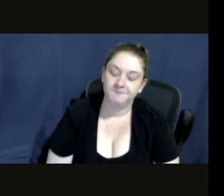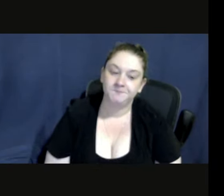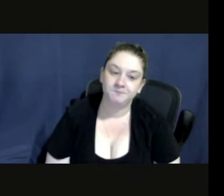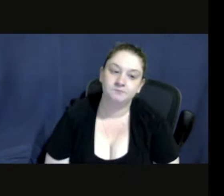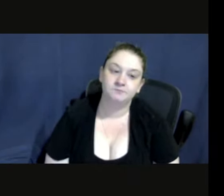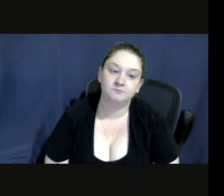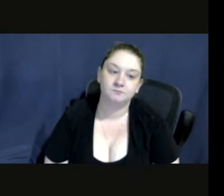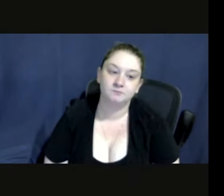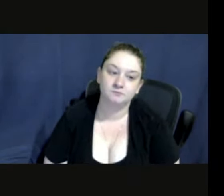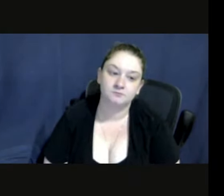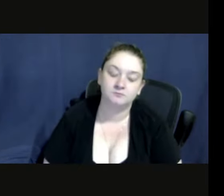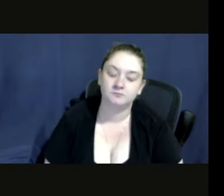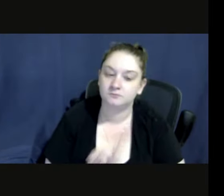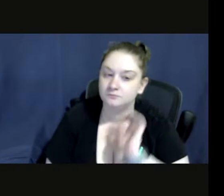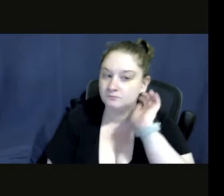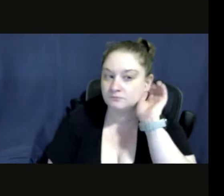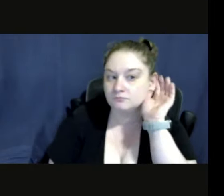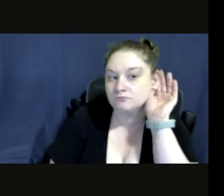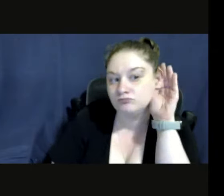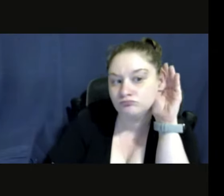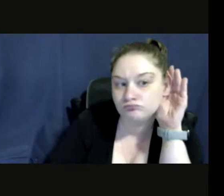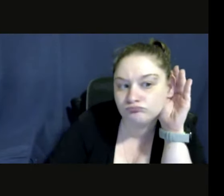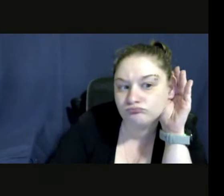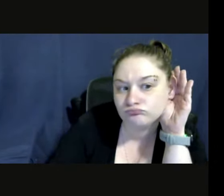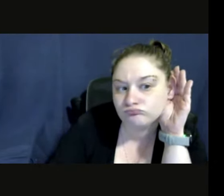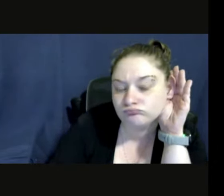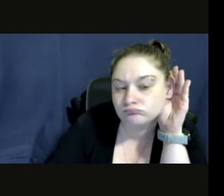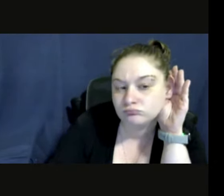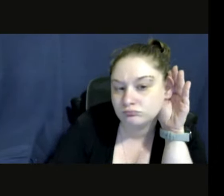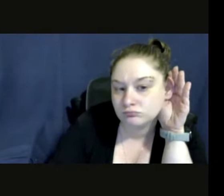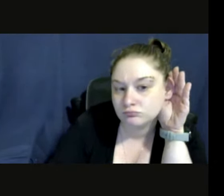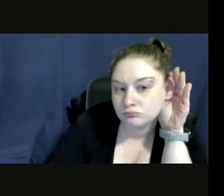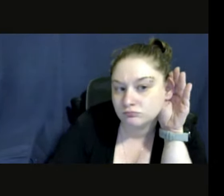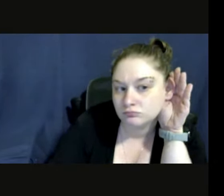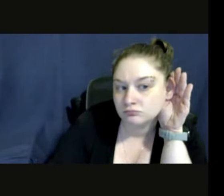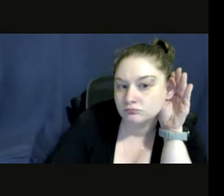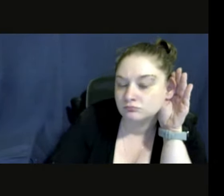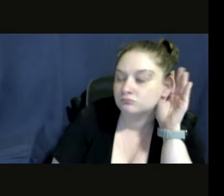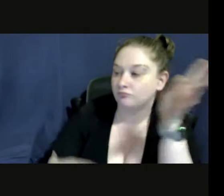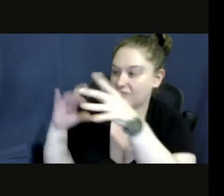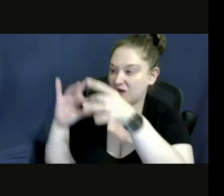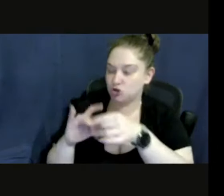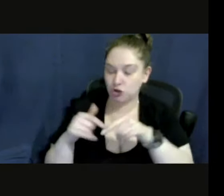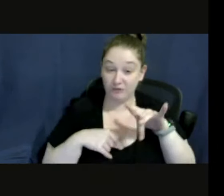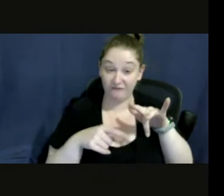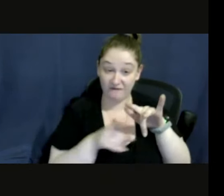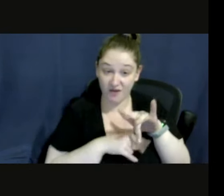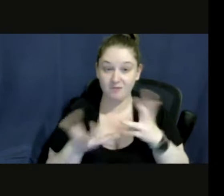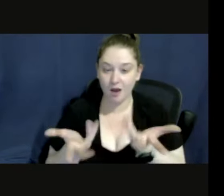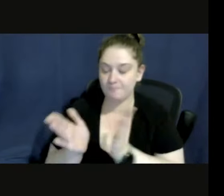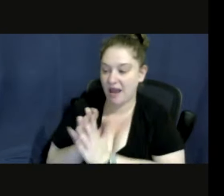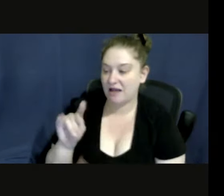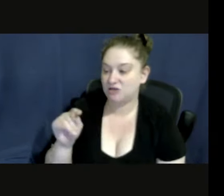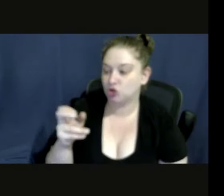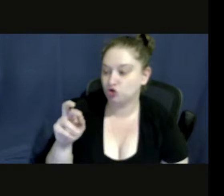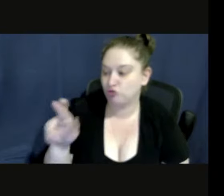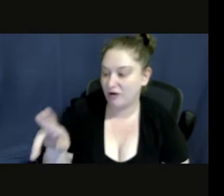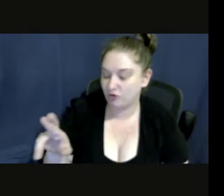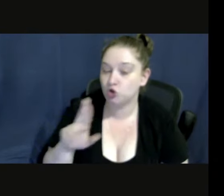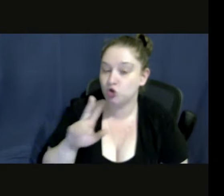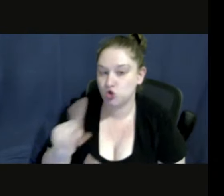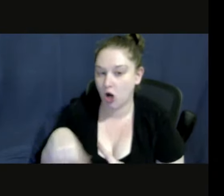Just one other thing in regards to vacancies. I had asked Trevor to be prepared to speak about vacancies this